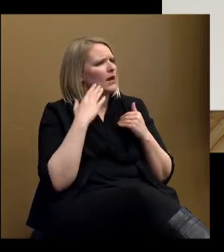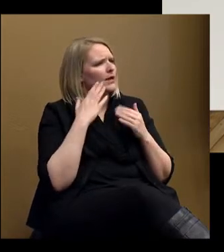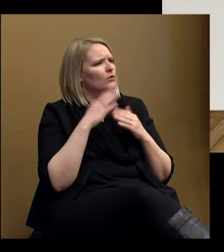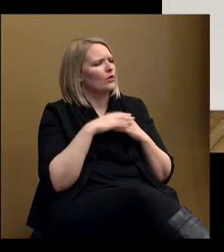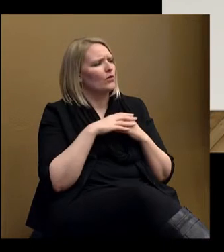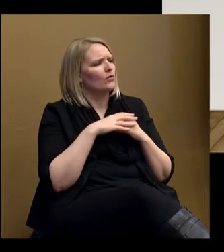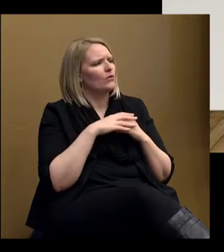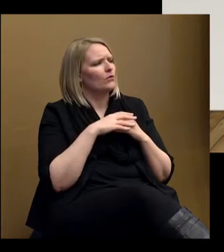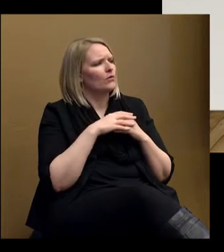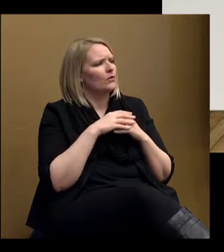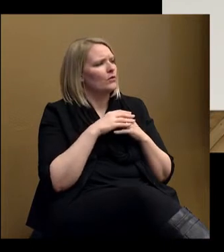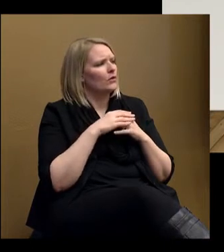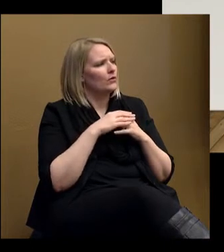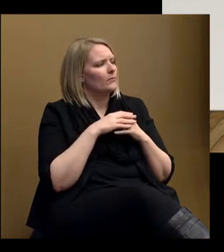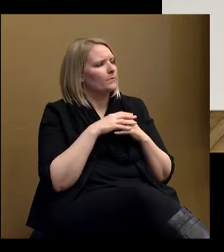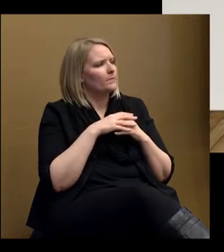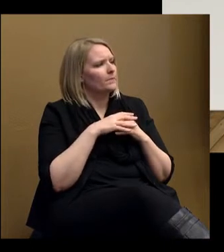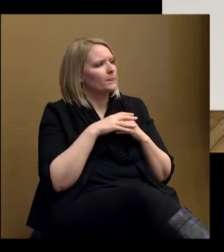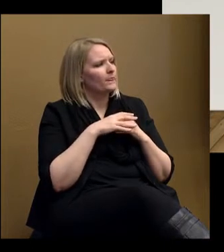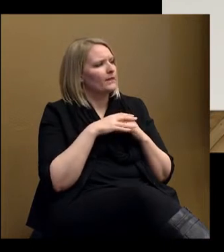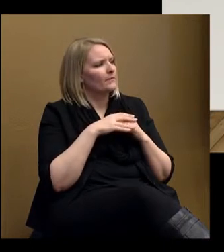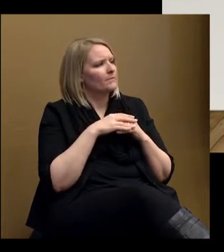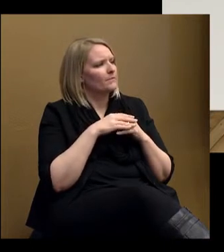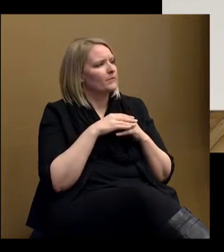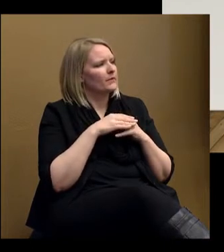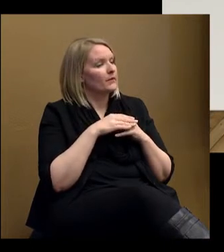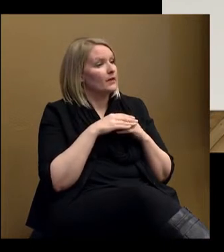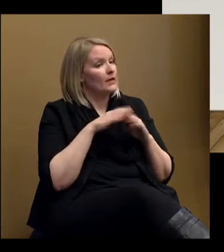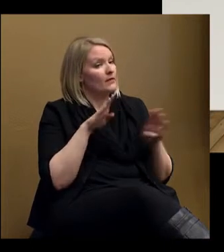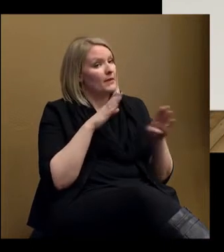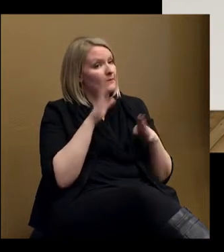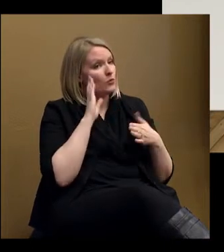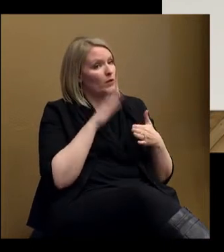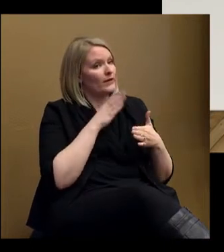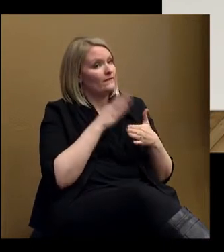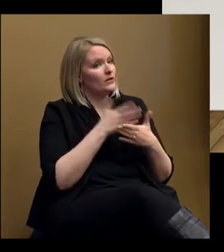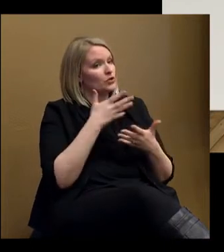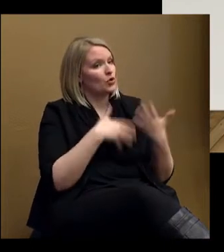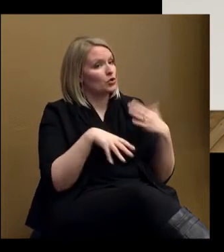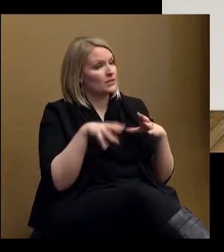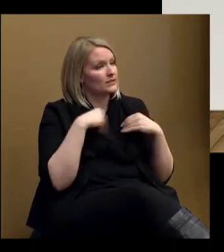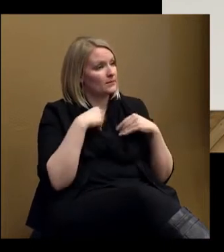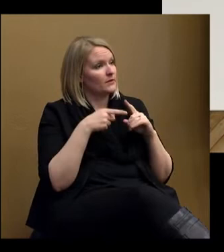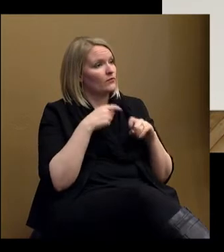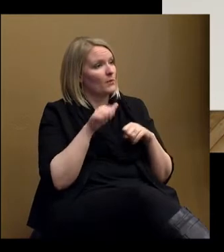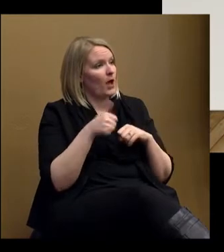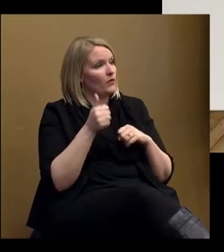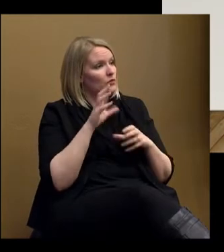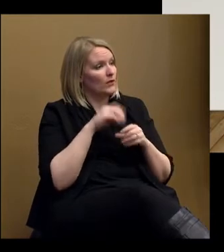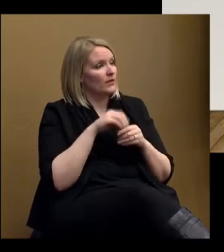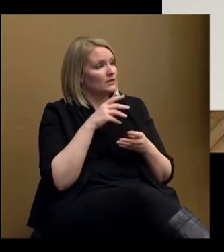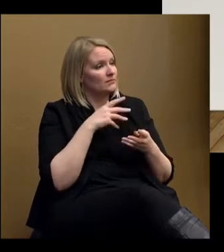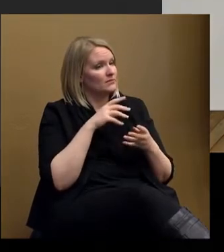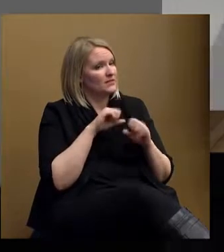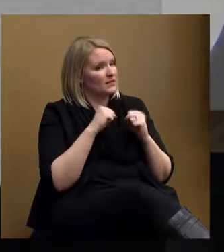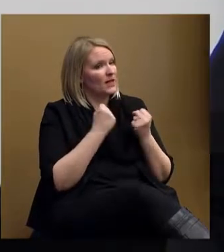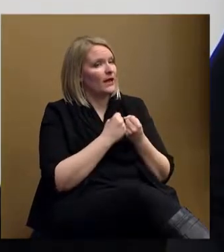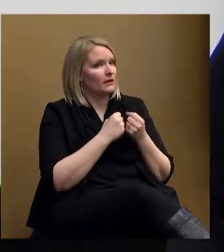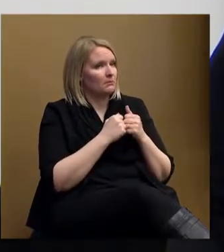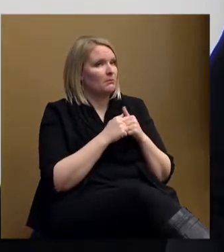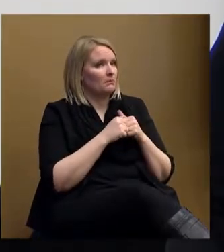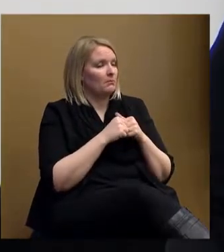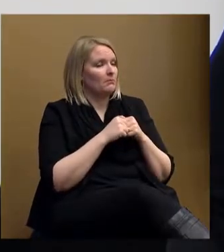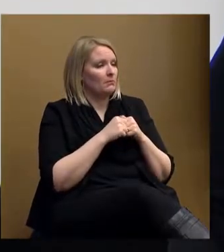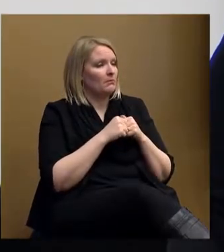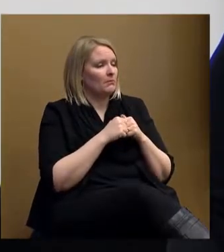Okay. And then does the behavior interfere with the social acceptance by others in society?